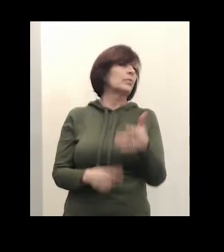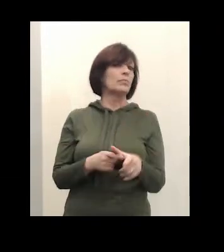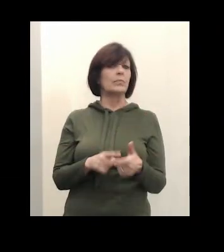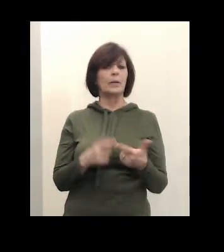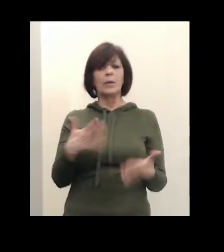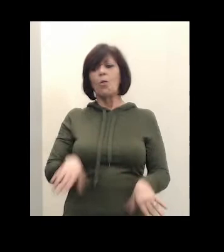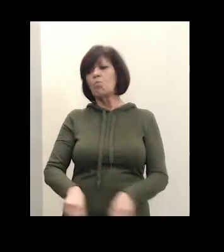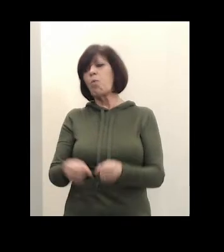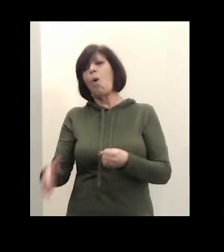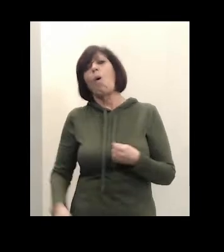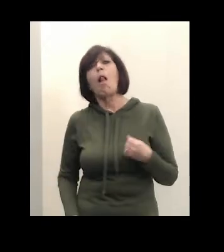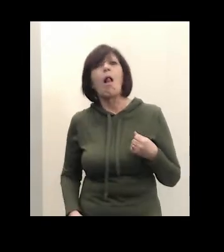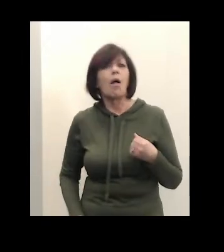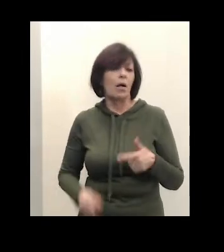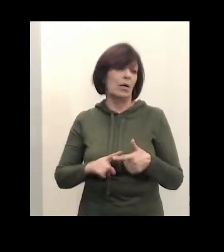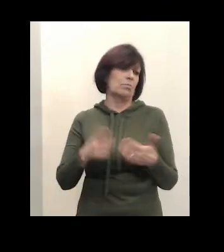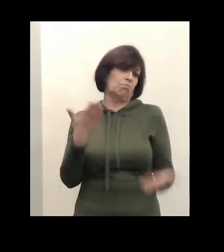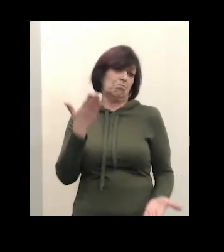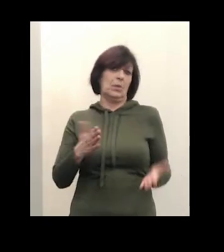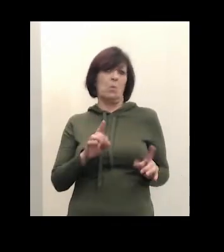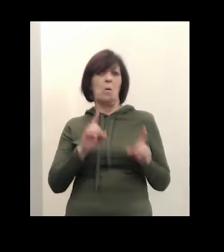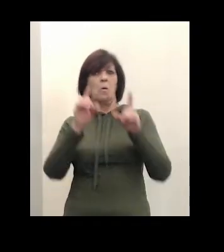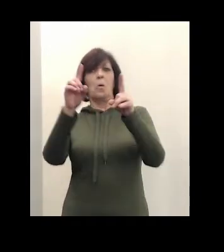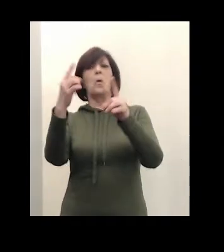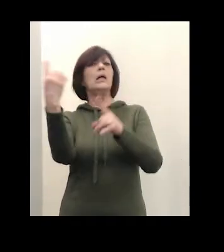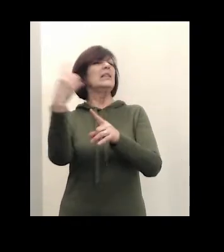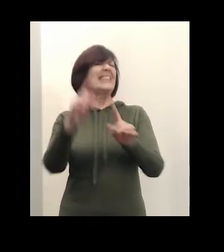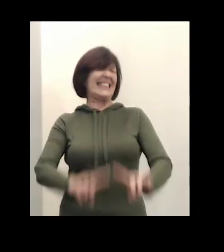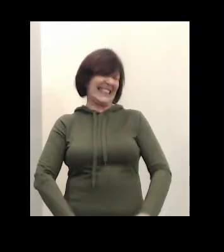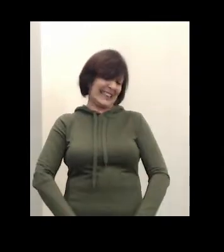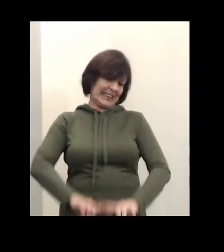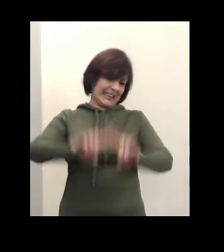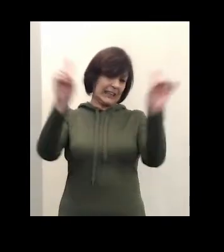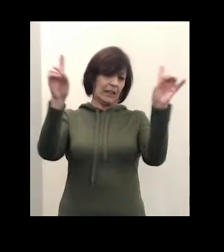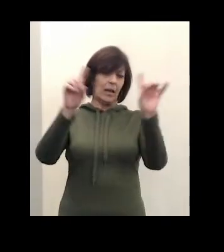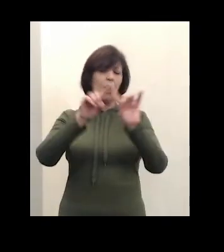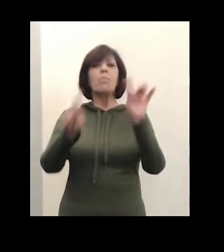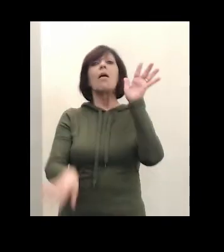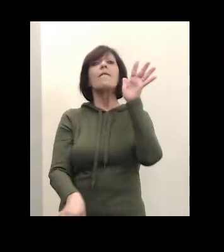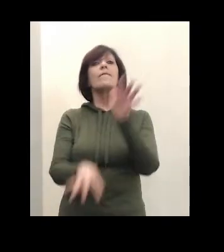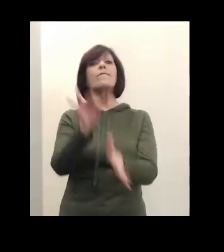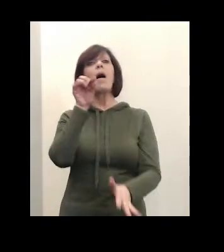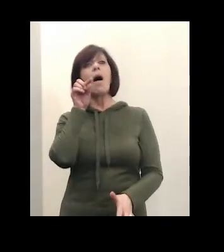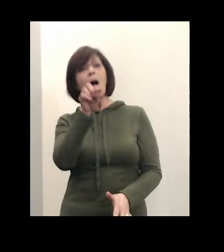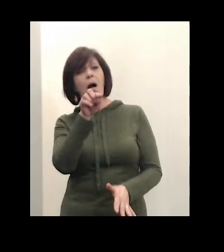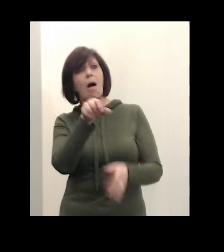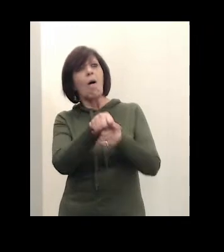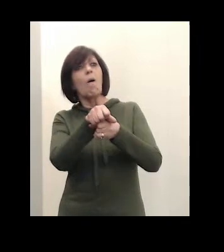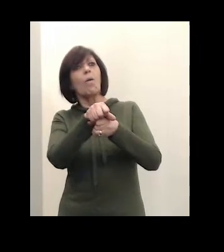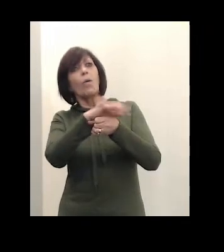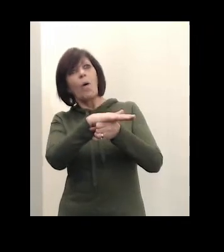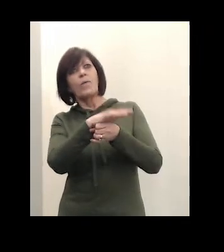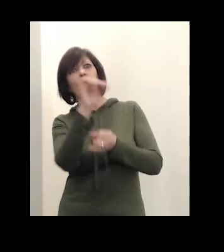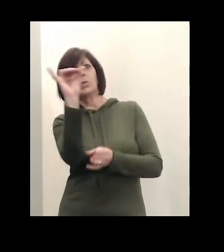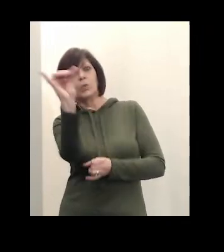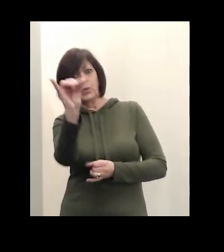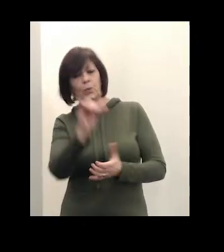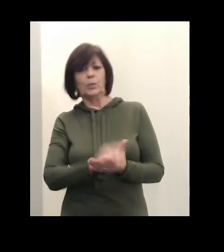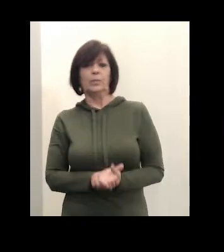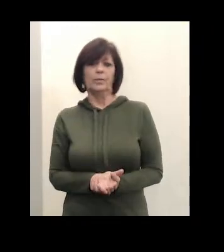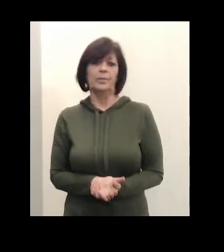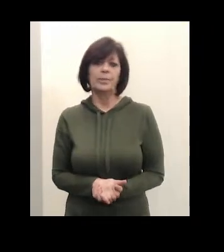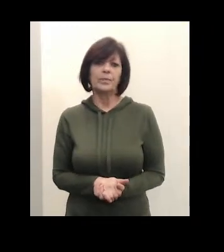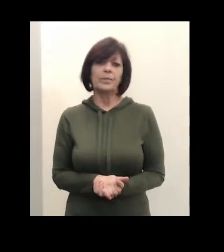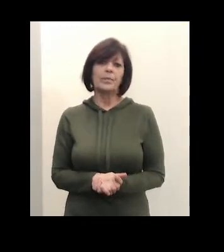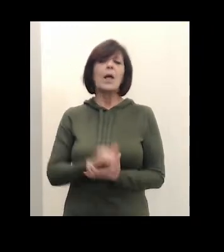leg. They may be there for something completely different than COVID-19, but they find out they're COVID-19 positive. That